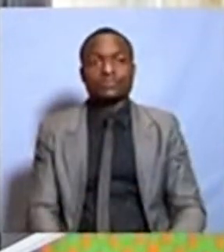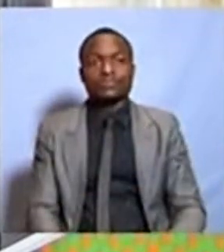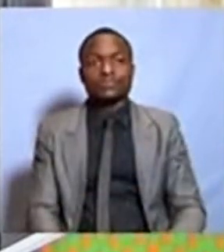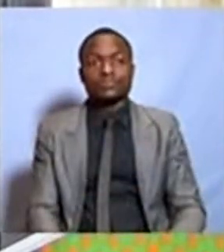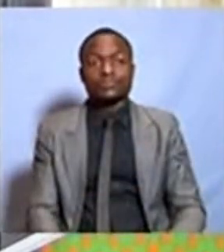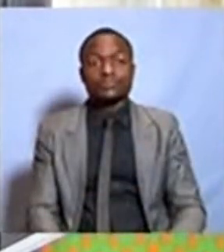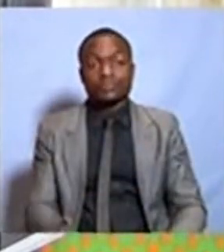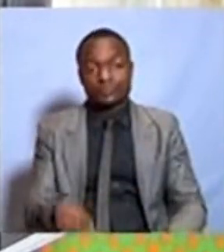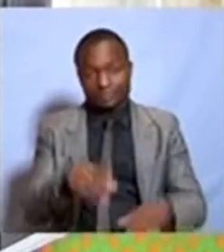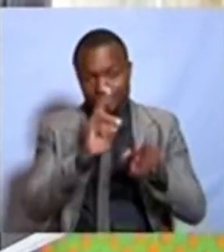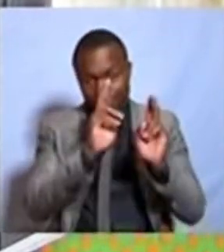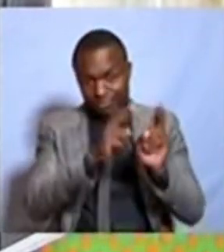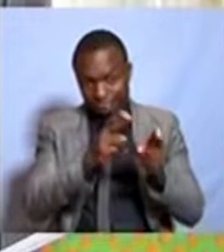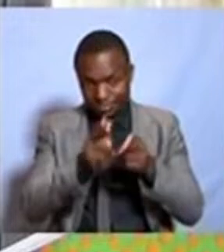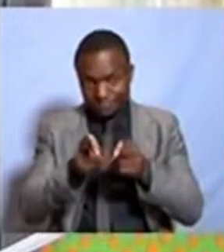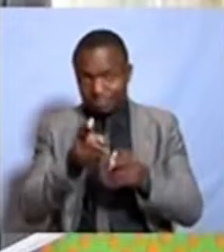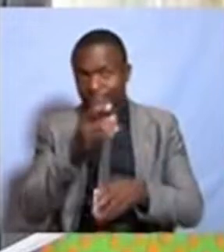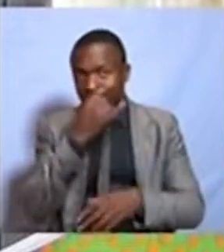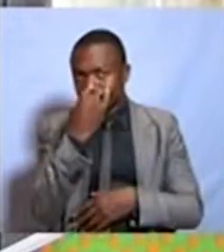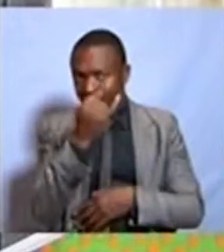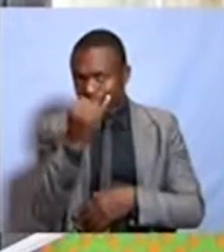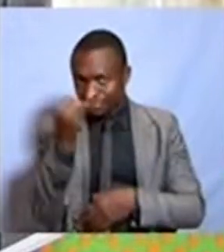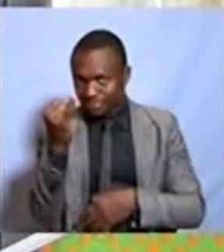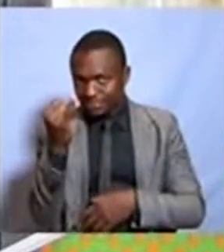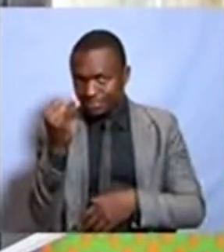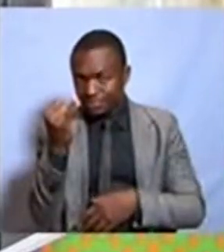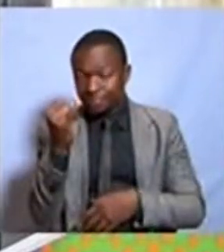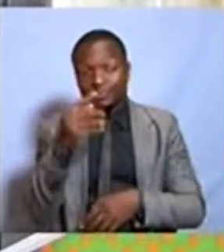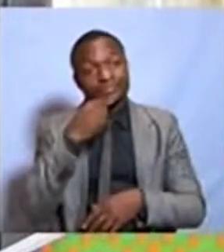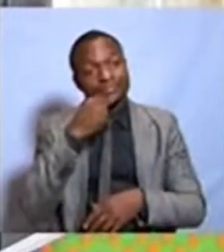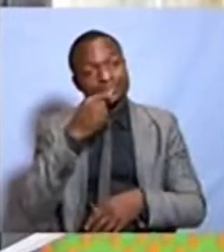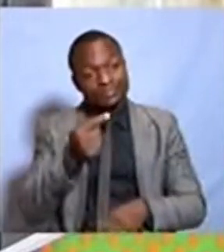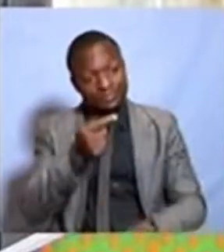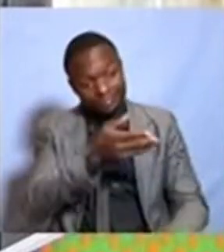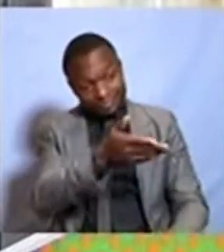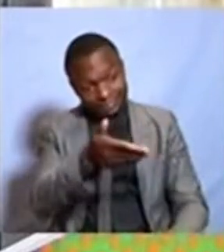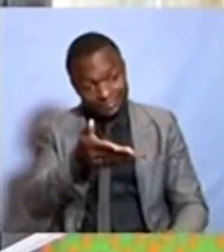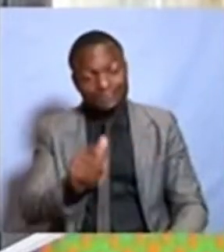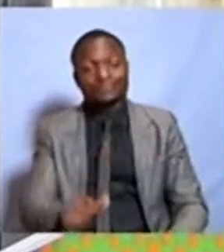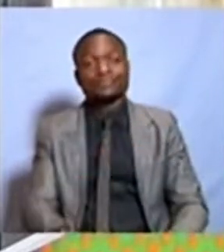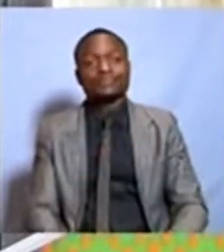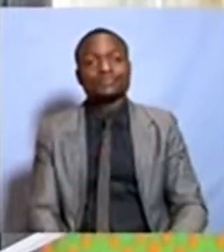attend to is the issue you made mention that